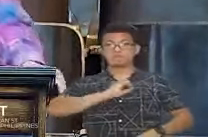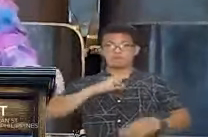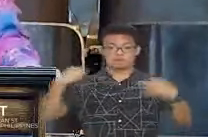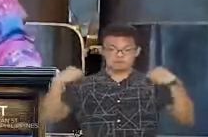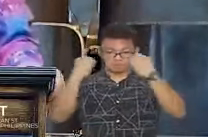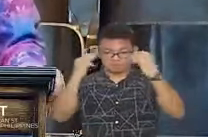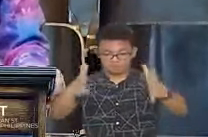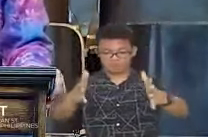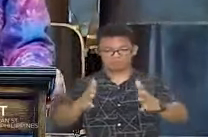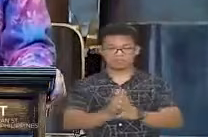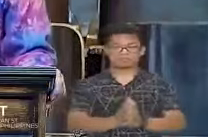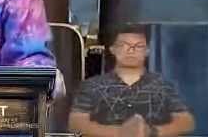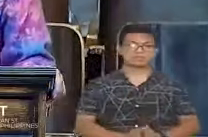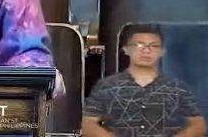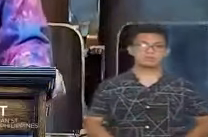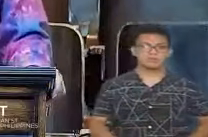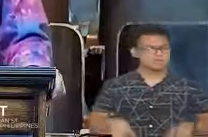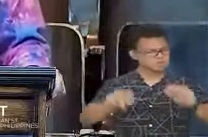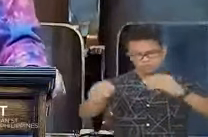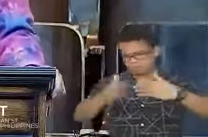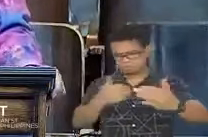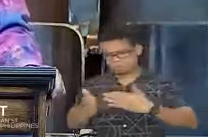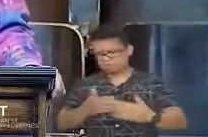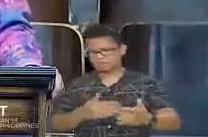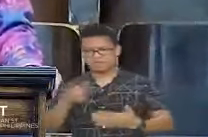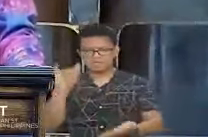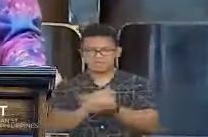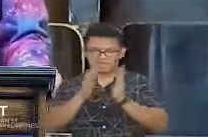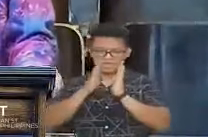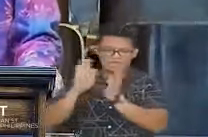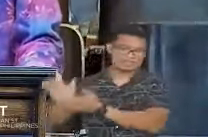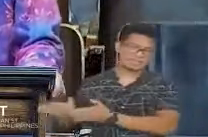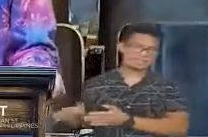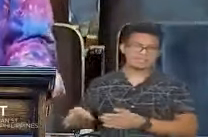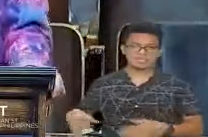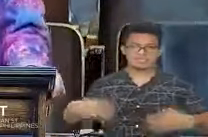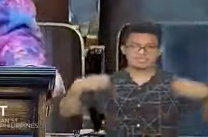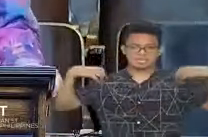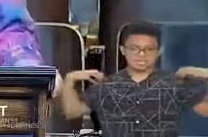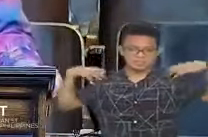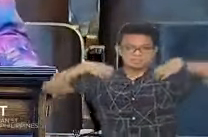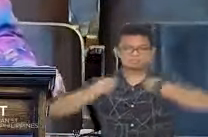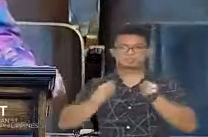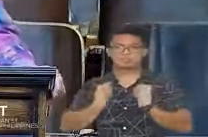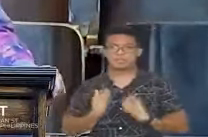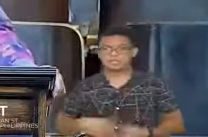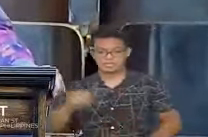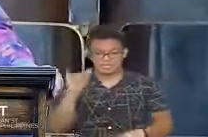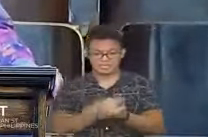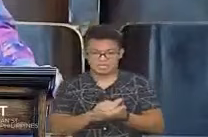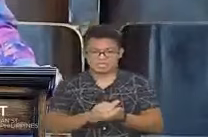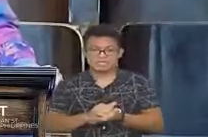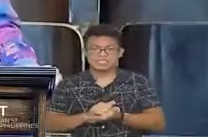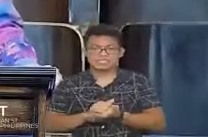Mas maayo nga na nga nabilin ang ilang jacket, wala makuha ang iyang character.